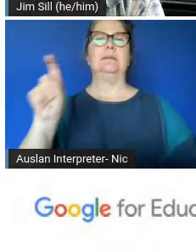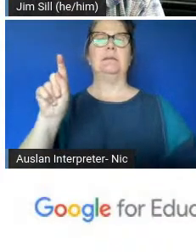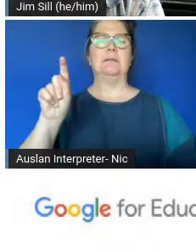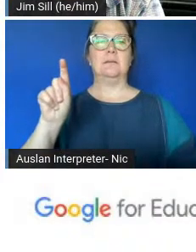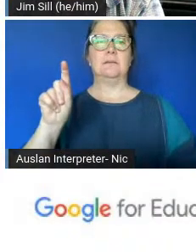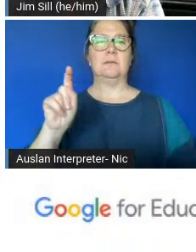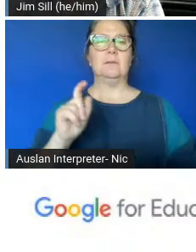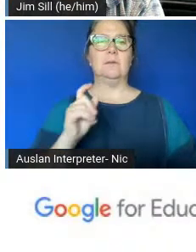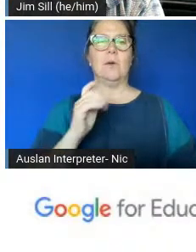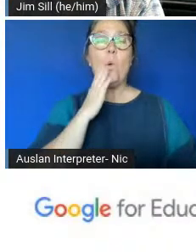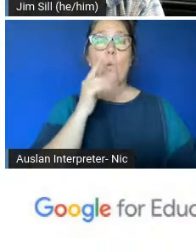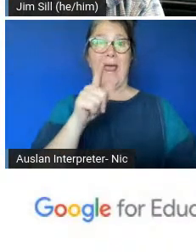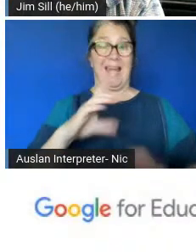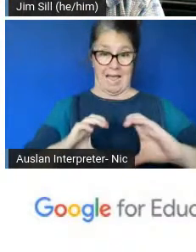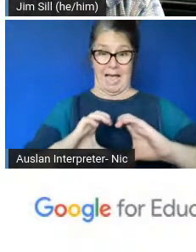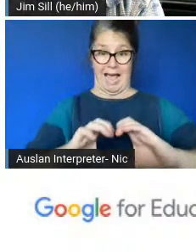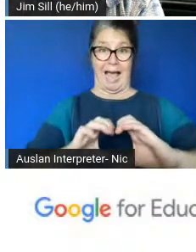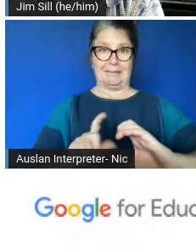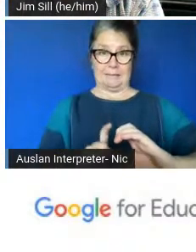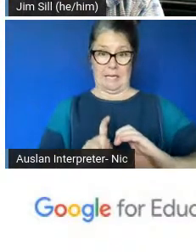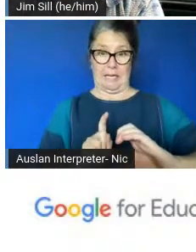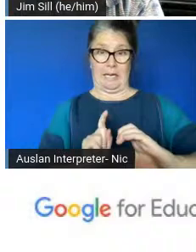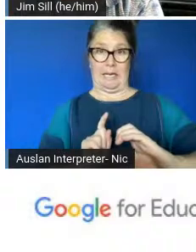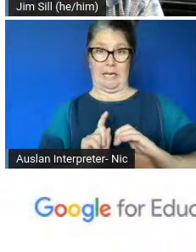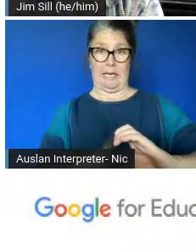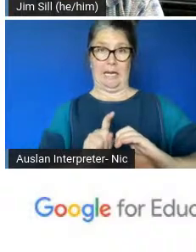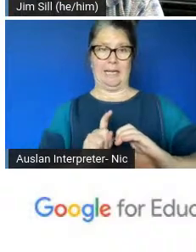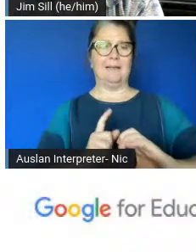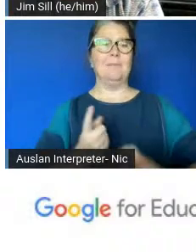done that, you can go up into favorites and you can see these